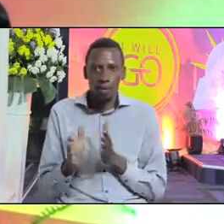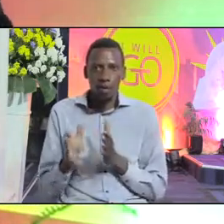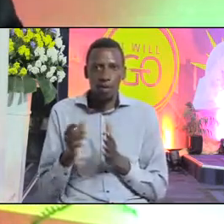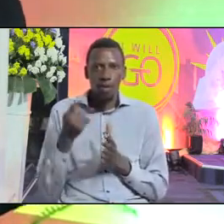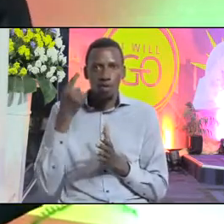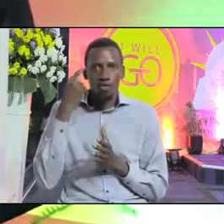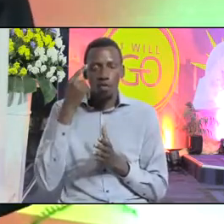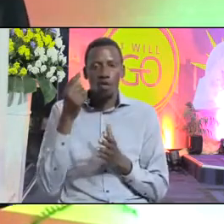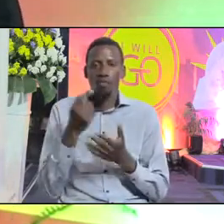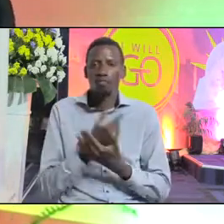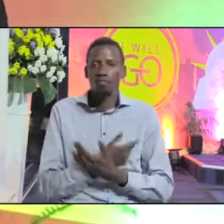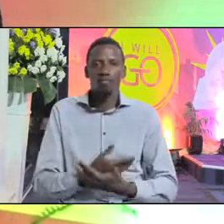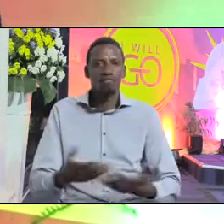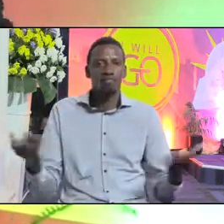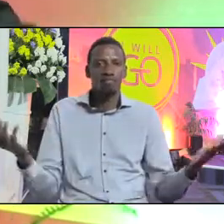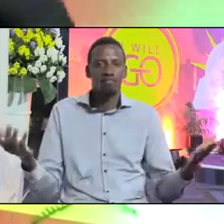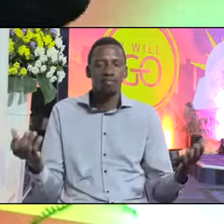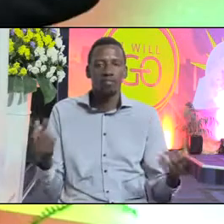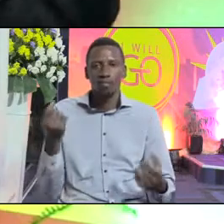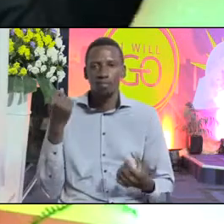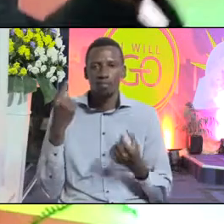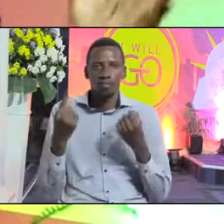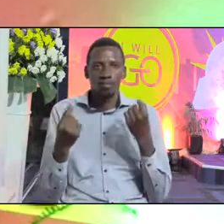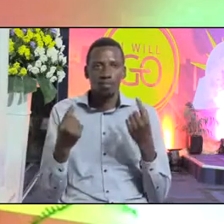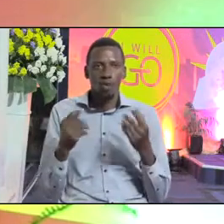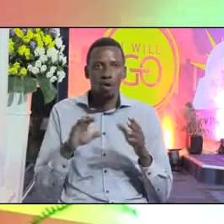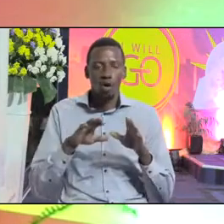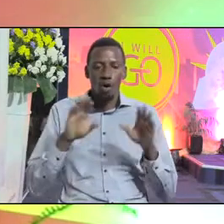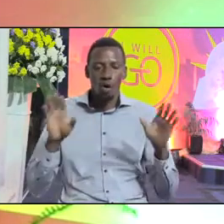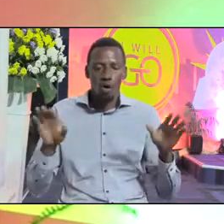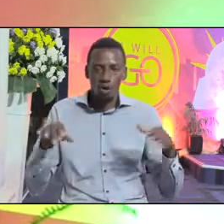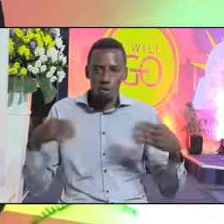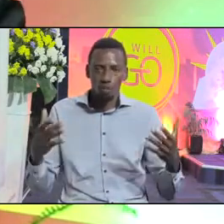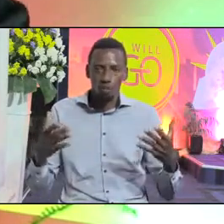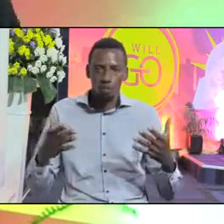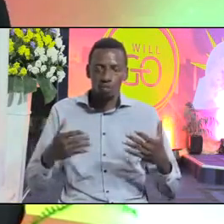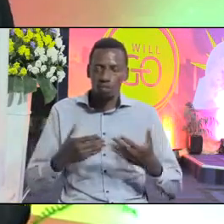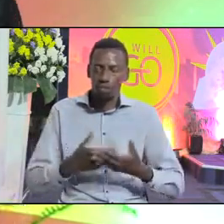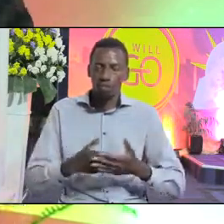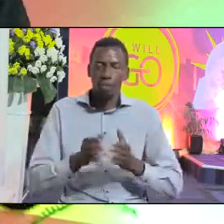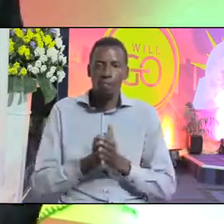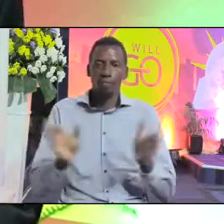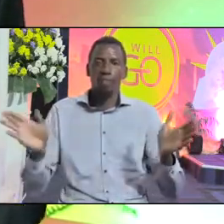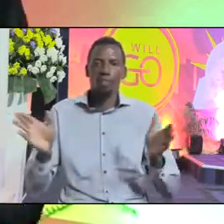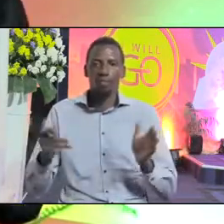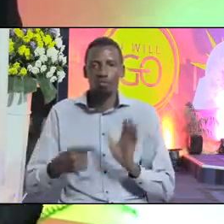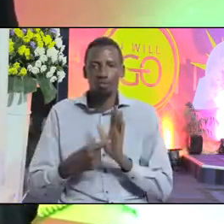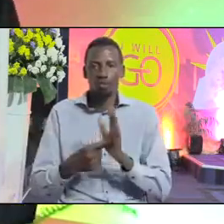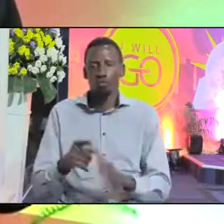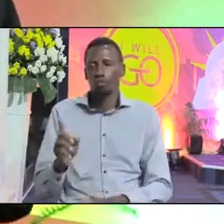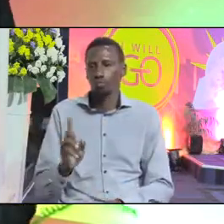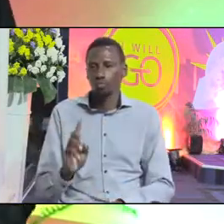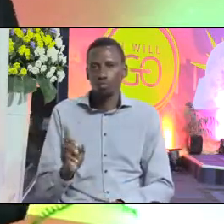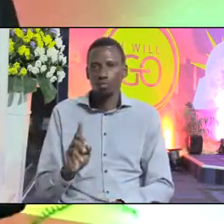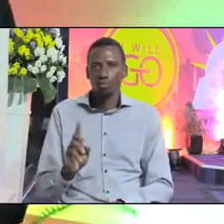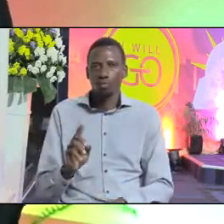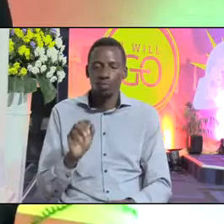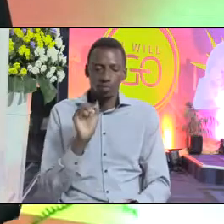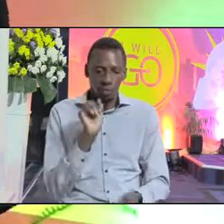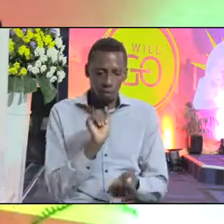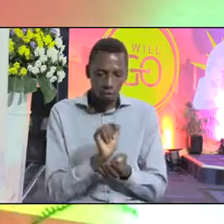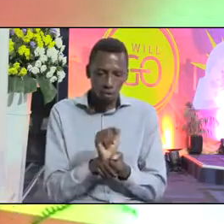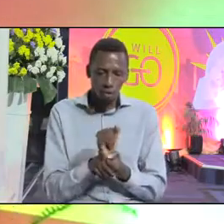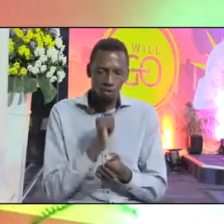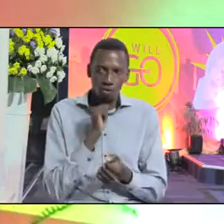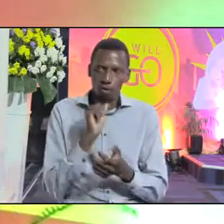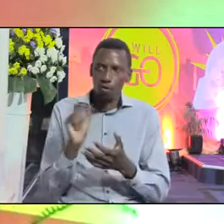common consumption or universal exposure. Paul did not write to